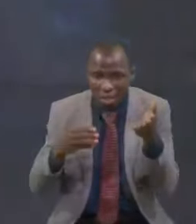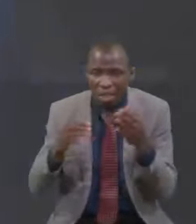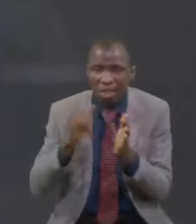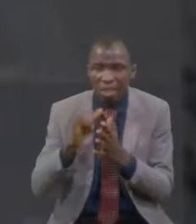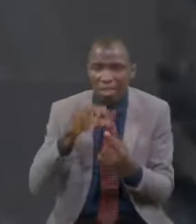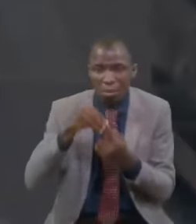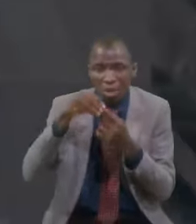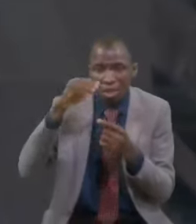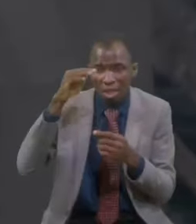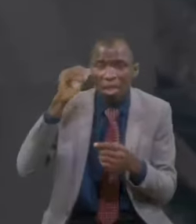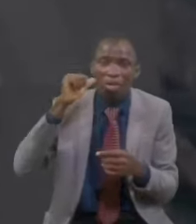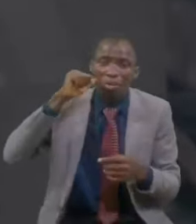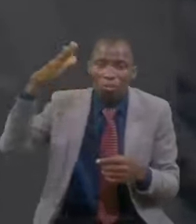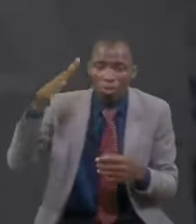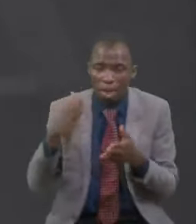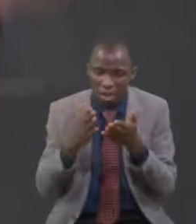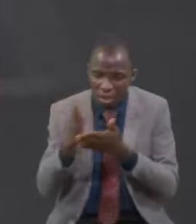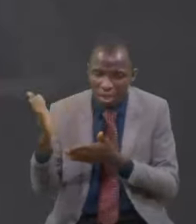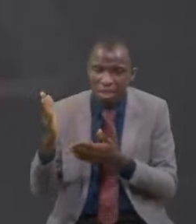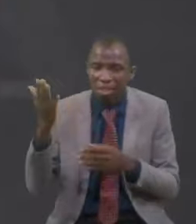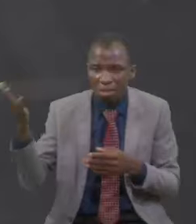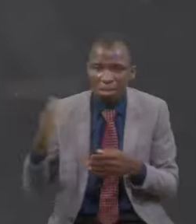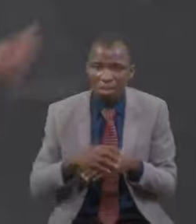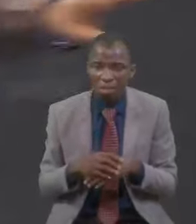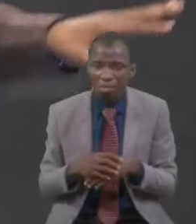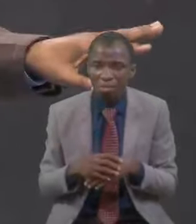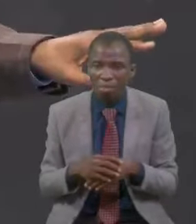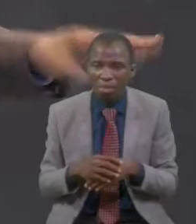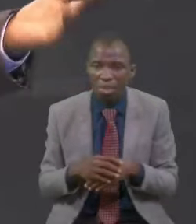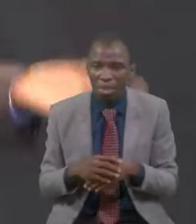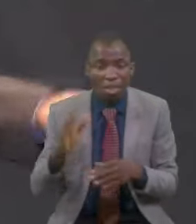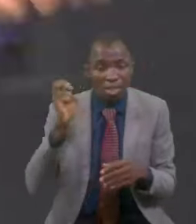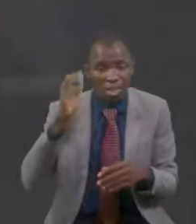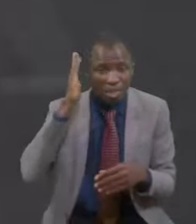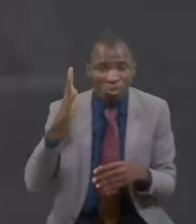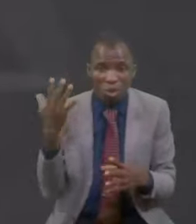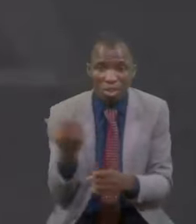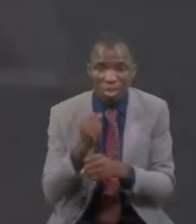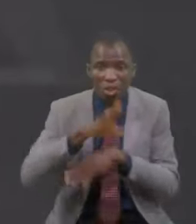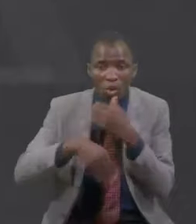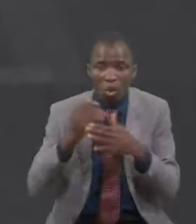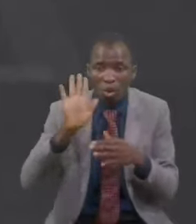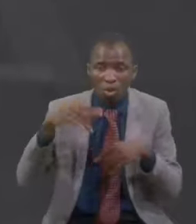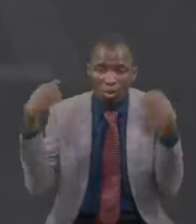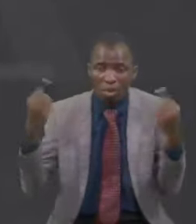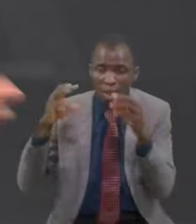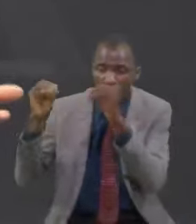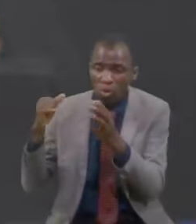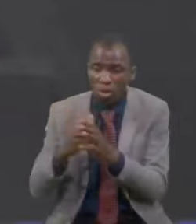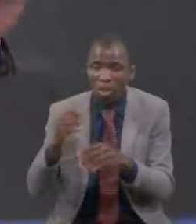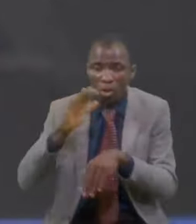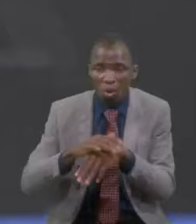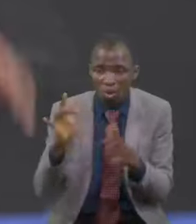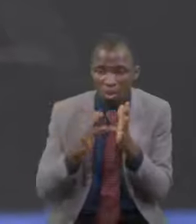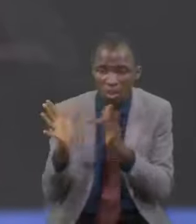right there. And he's going to take all your sin away, lay it on Jesus, and take the righteousness